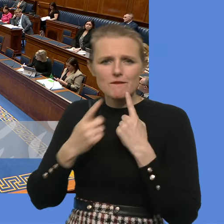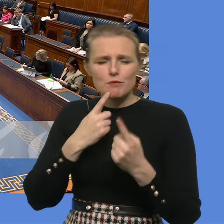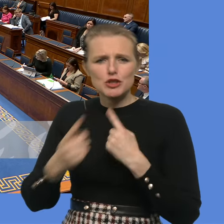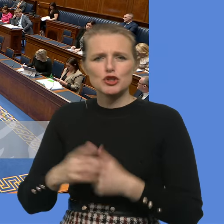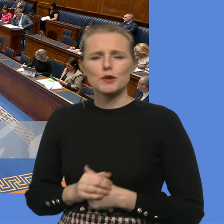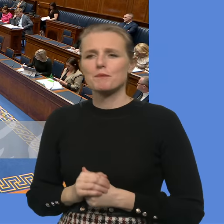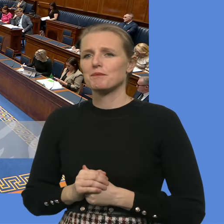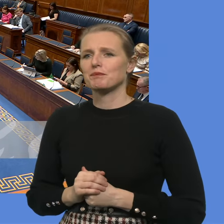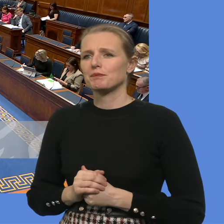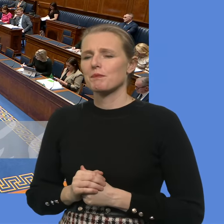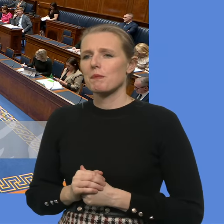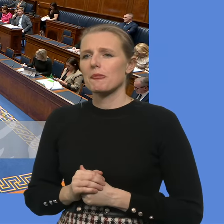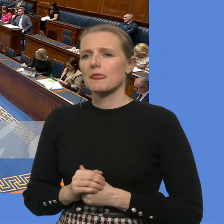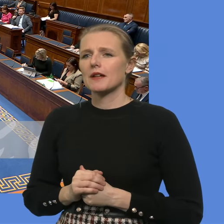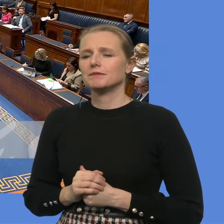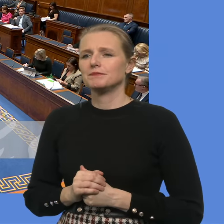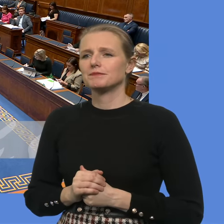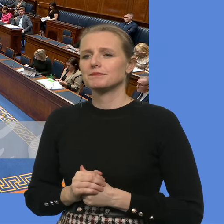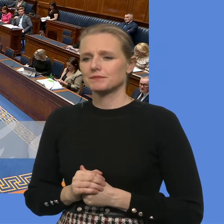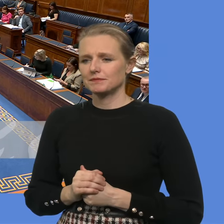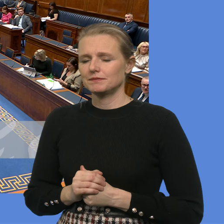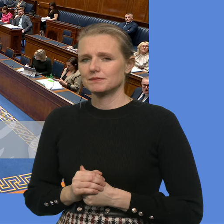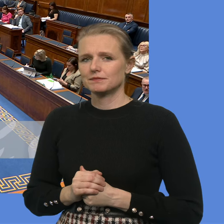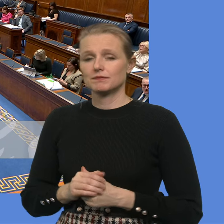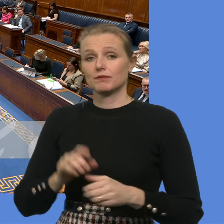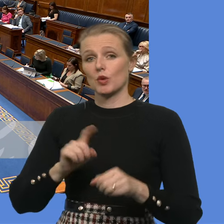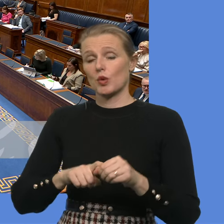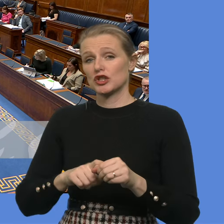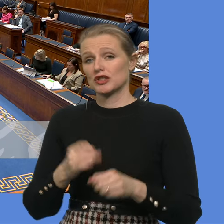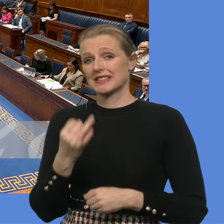Coley Kesh Devrishach, the Hall. Minister. Question 7, please.